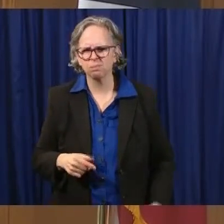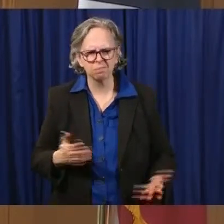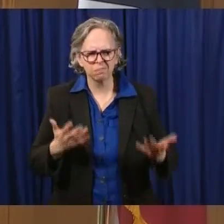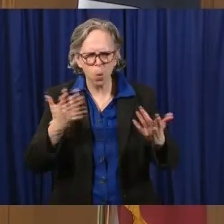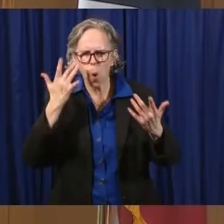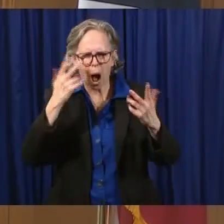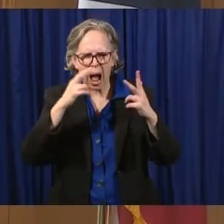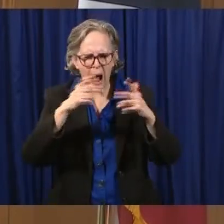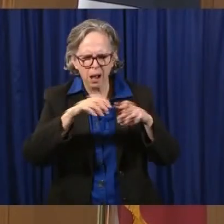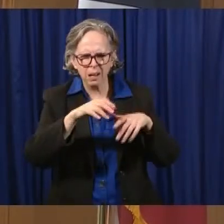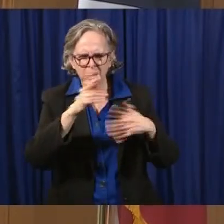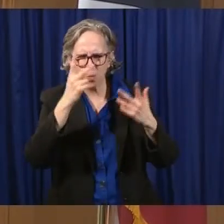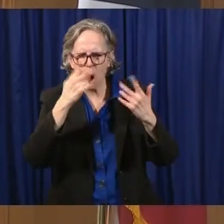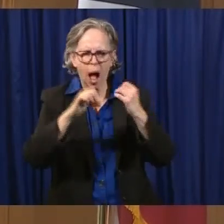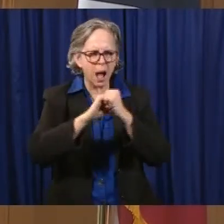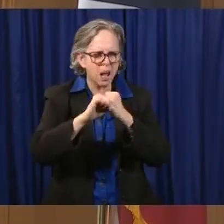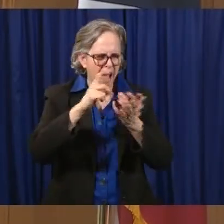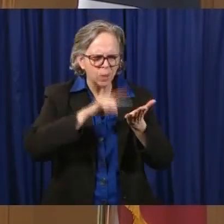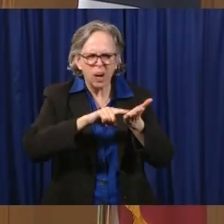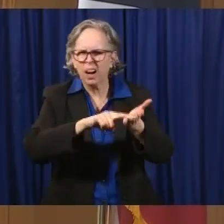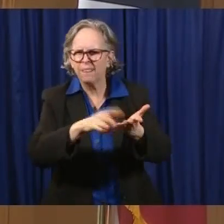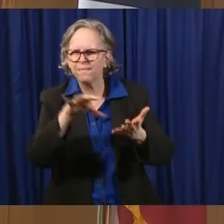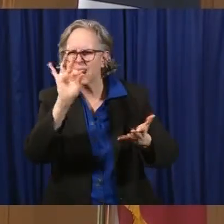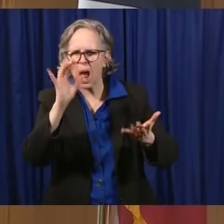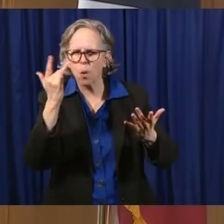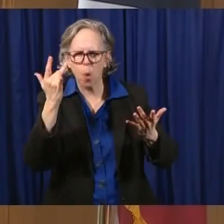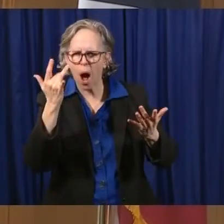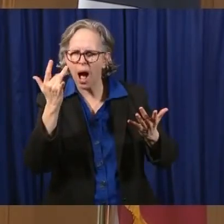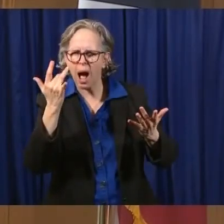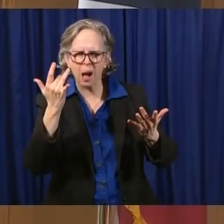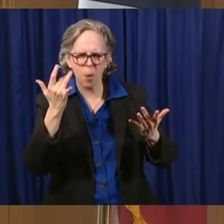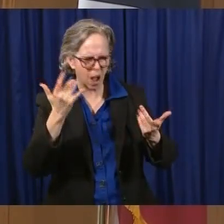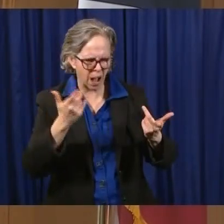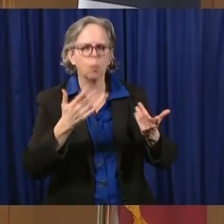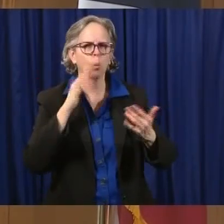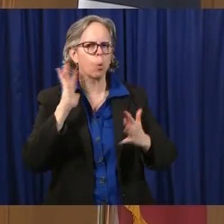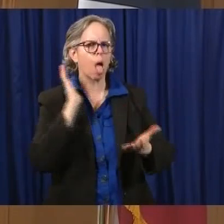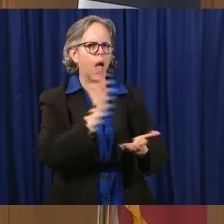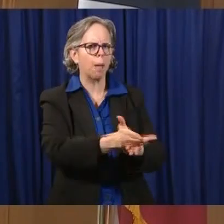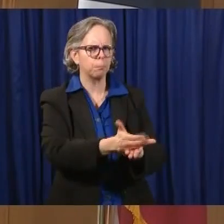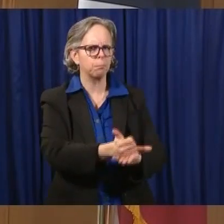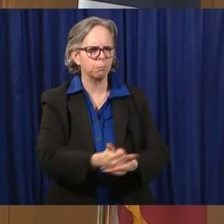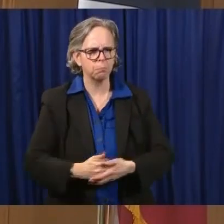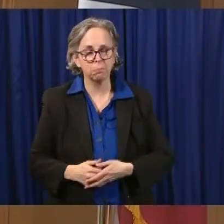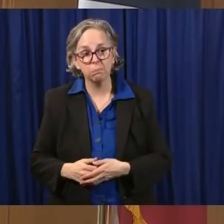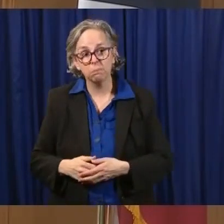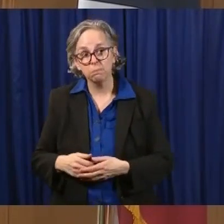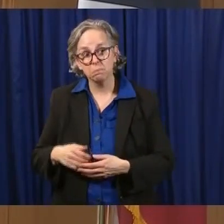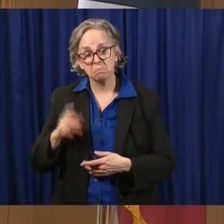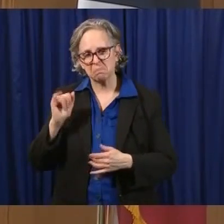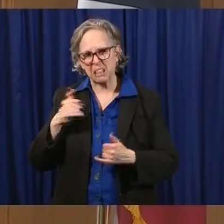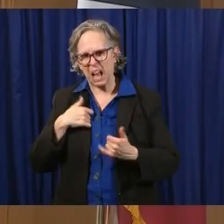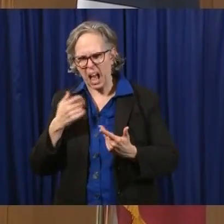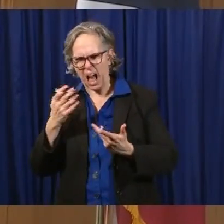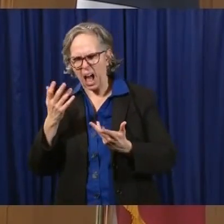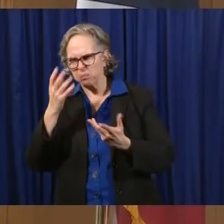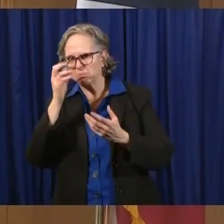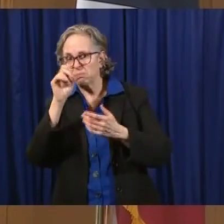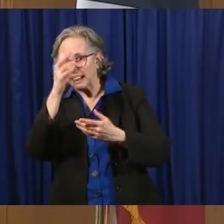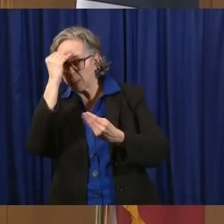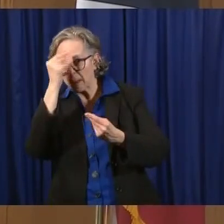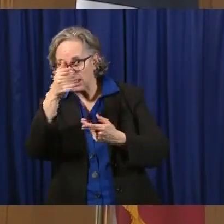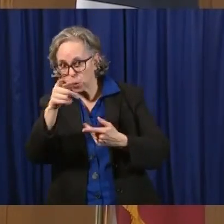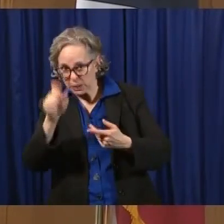run that down and figure out what's wrong. Mm-hmm. We can certainly forward that along. Should families be doing the same thing if